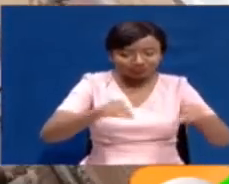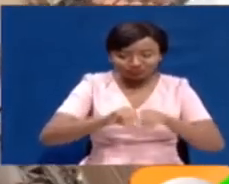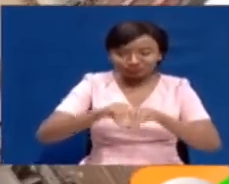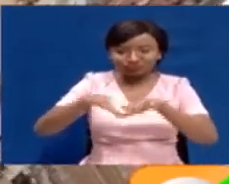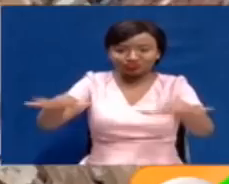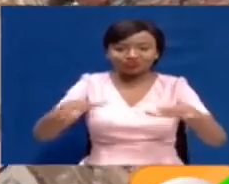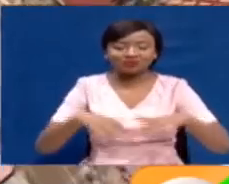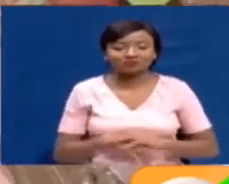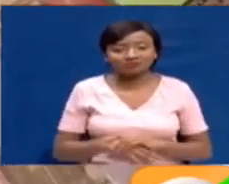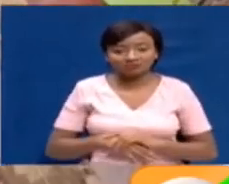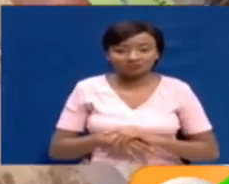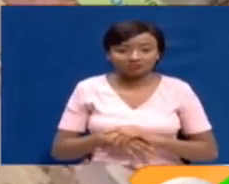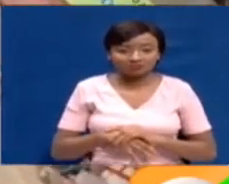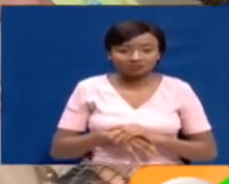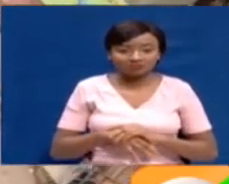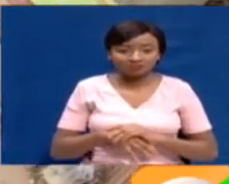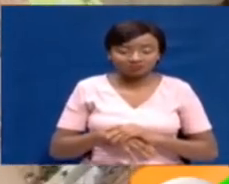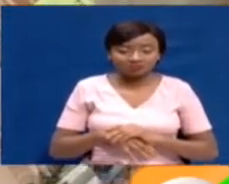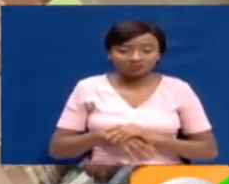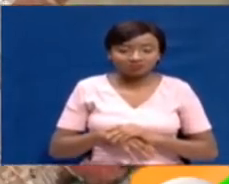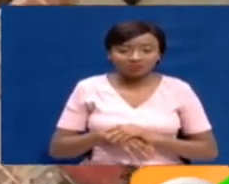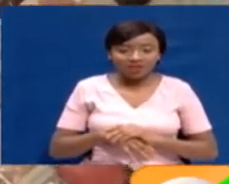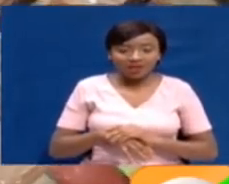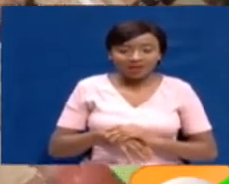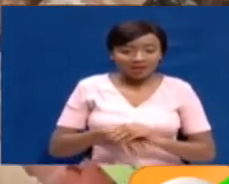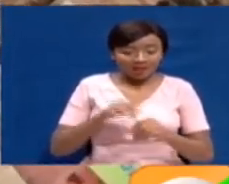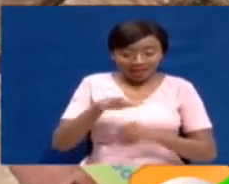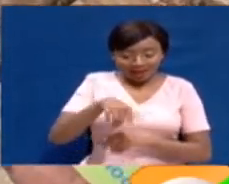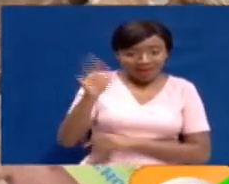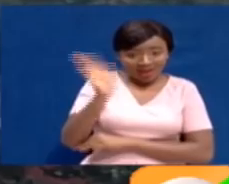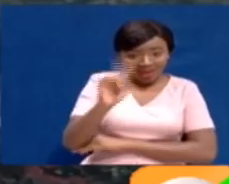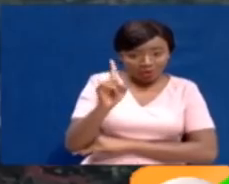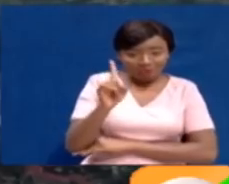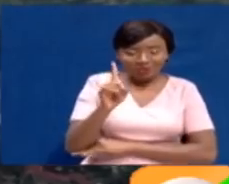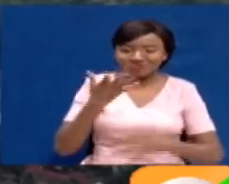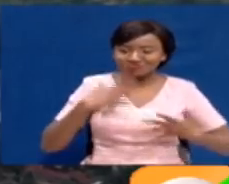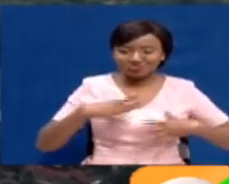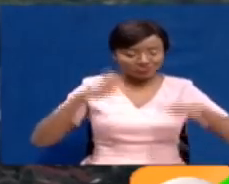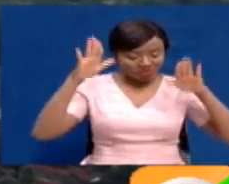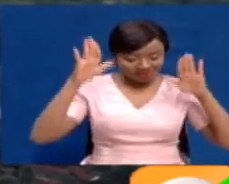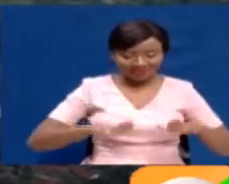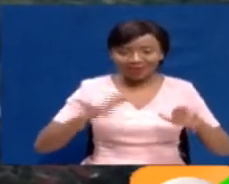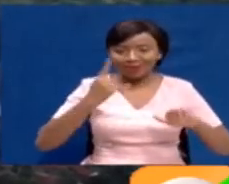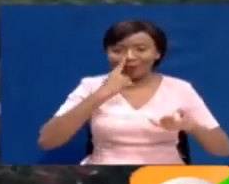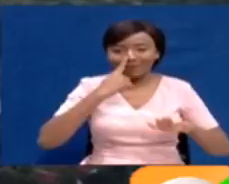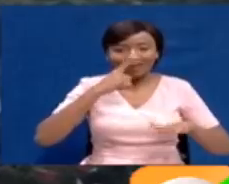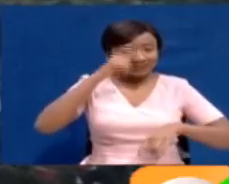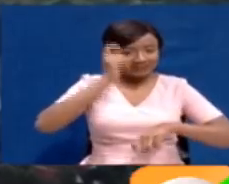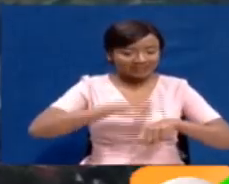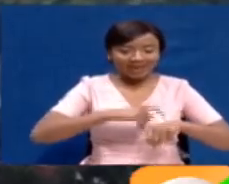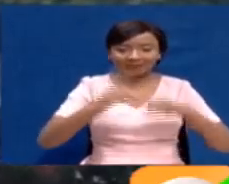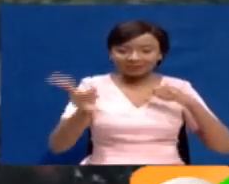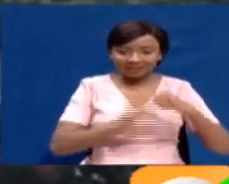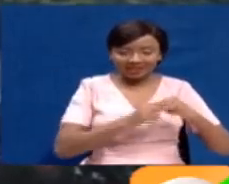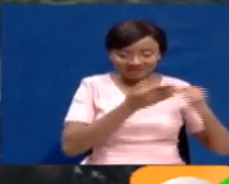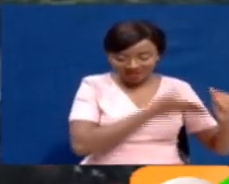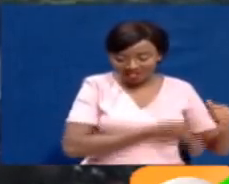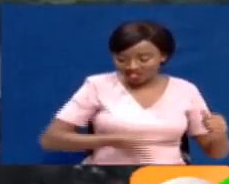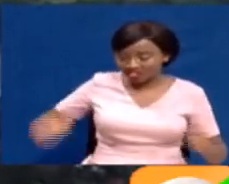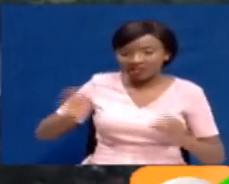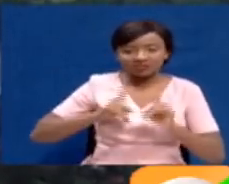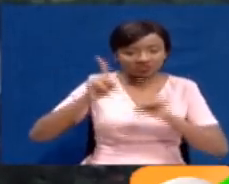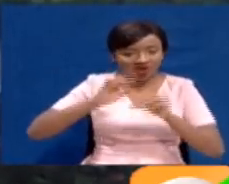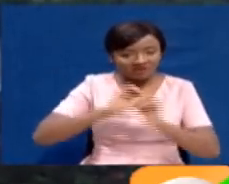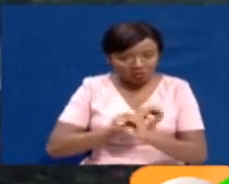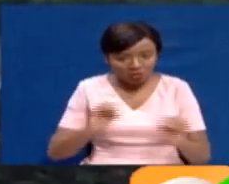on the rise. Like all parts of the country, Nairobi was placed under curfew, and people are restricted from moving into and out